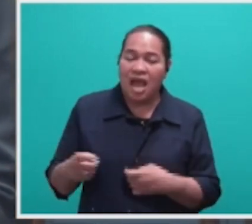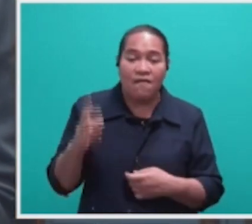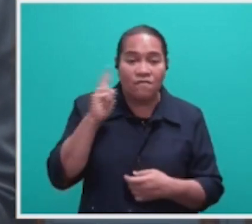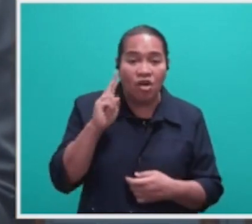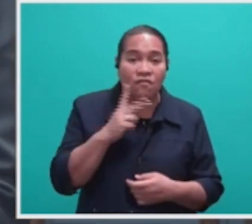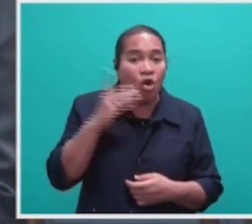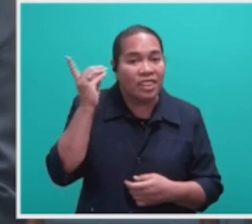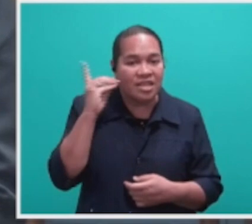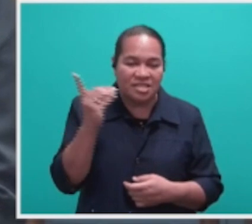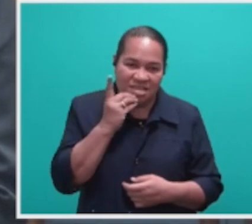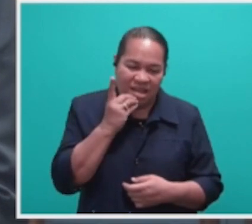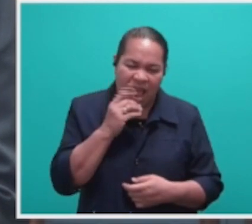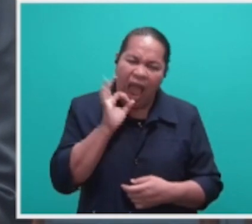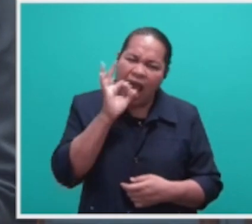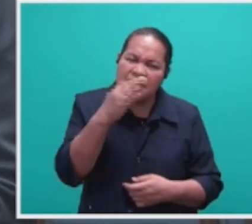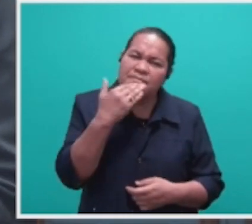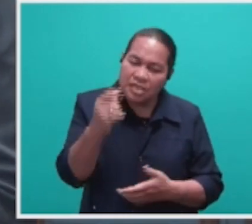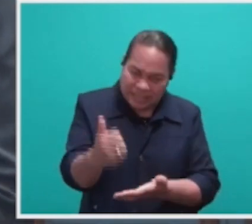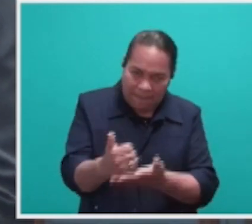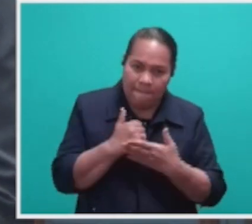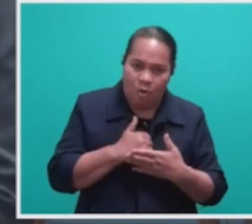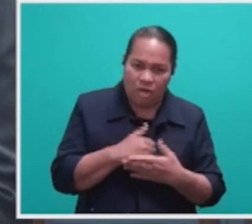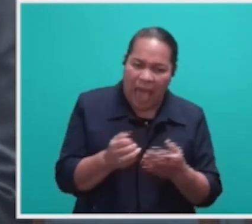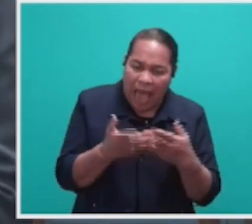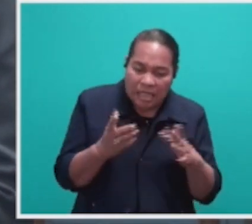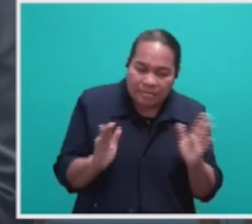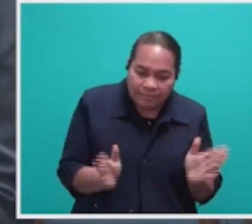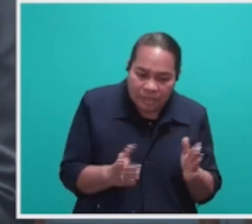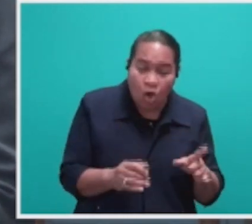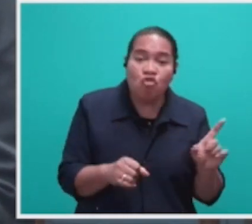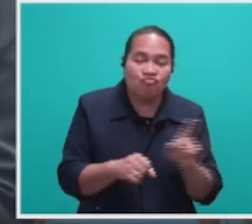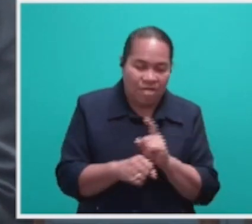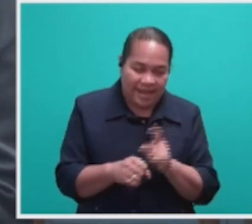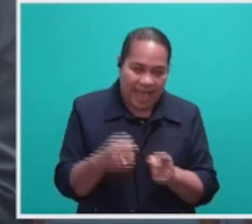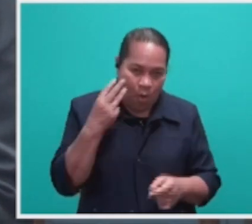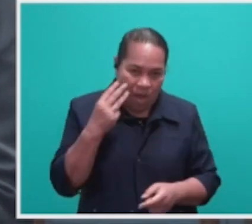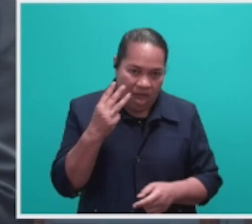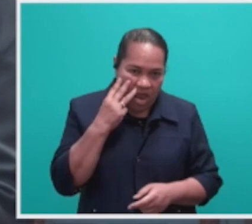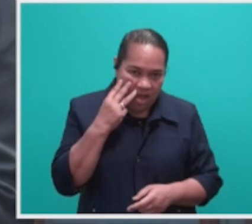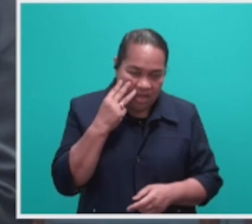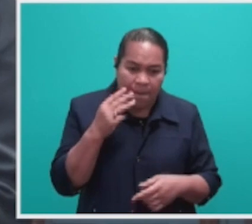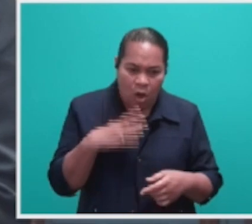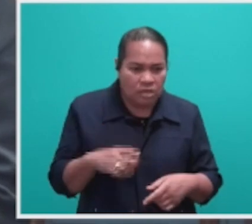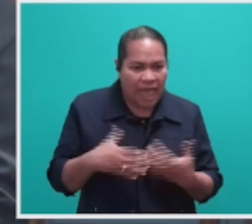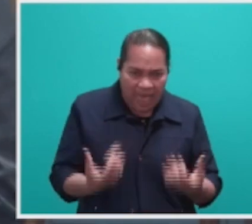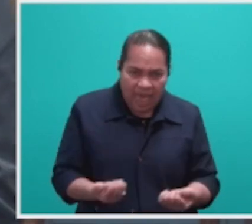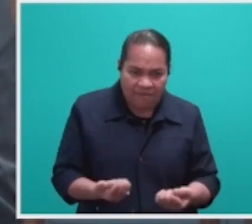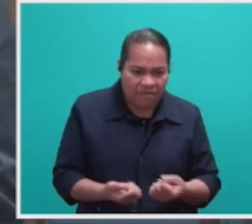Vodafone and Digicel, to seek their support to nurture and create awareness on the ongoing scams that